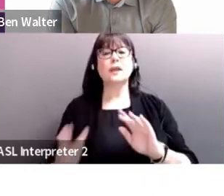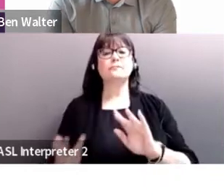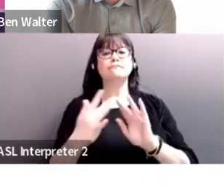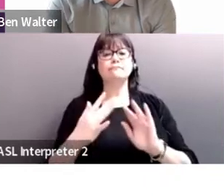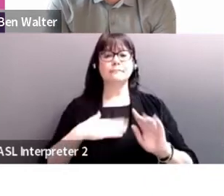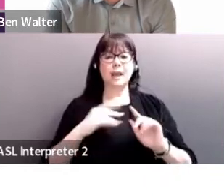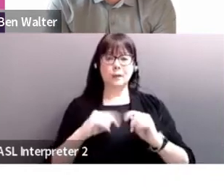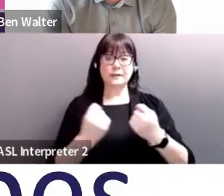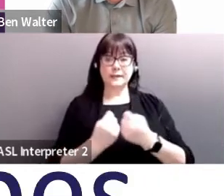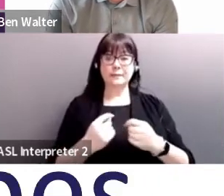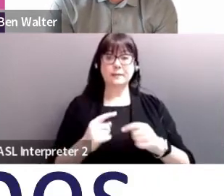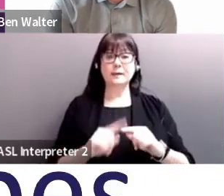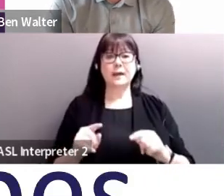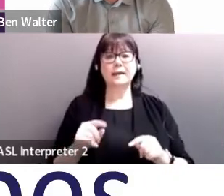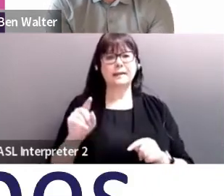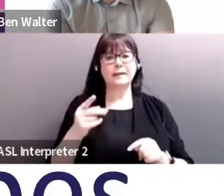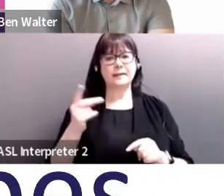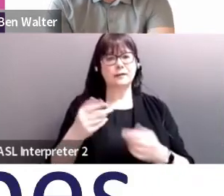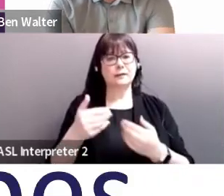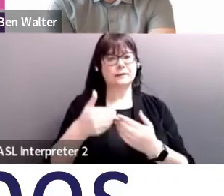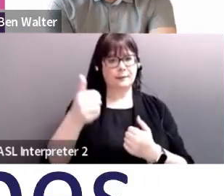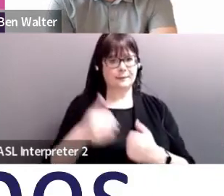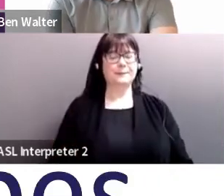no, grants are not tax credits.